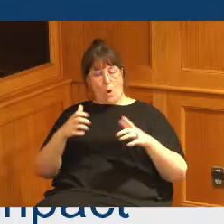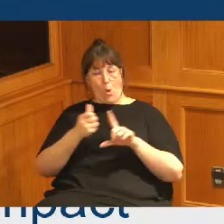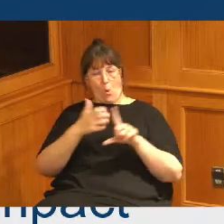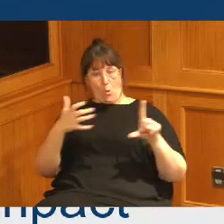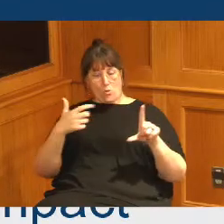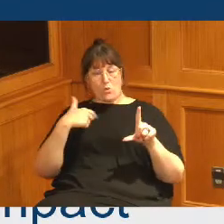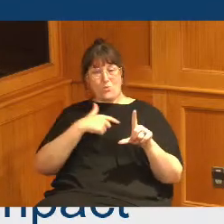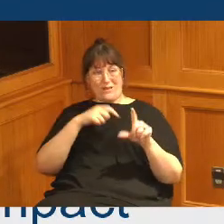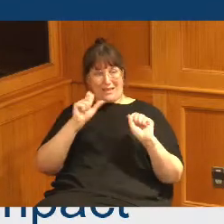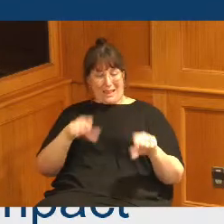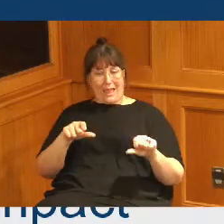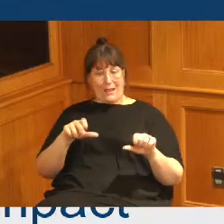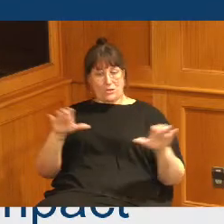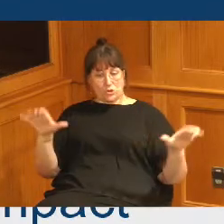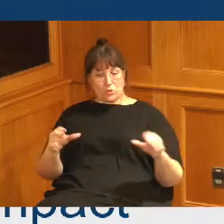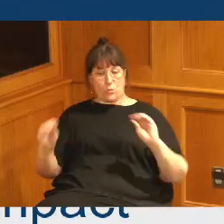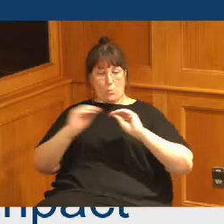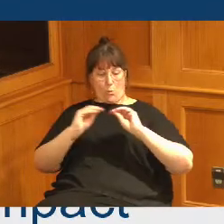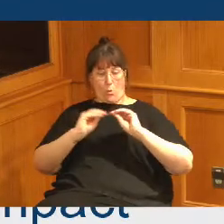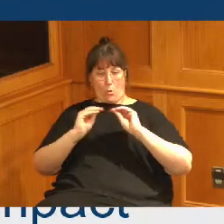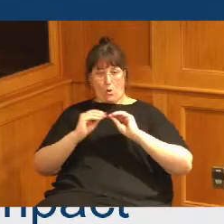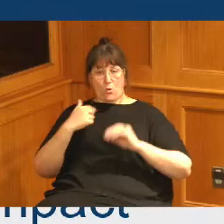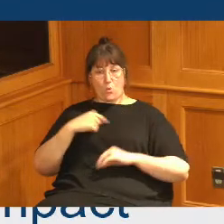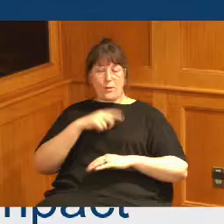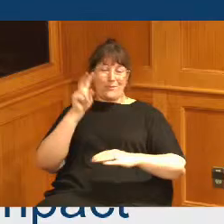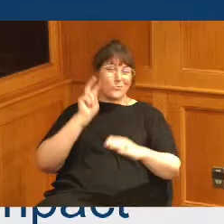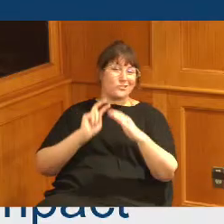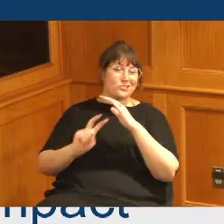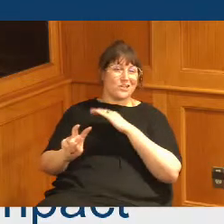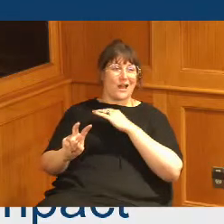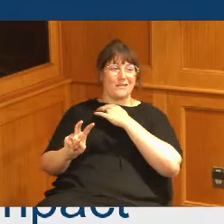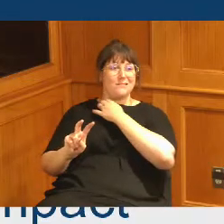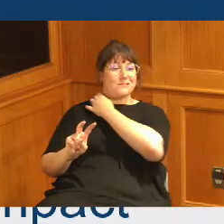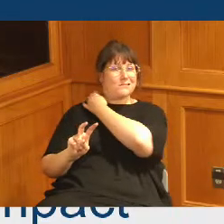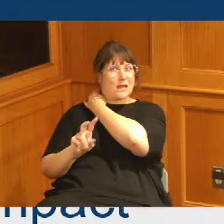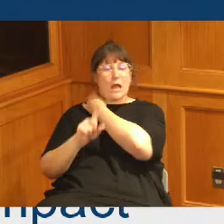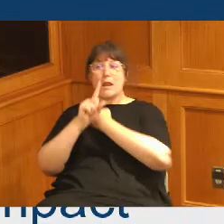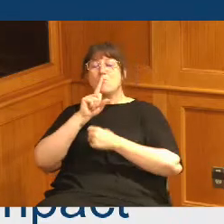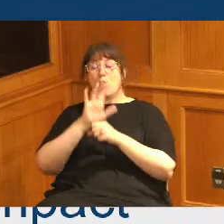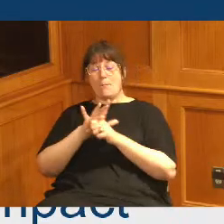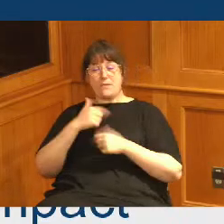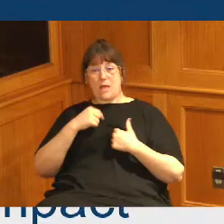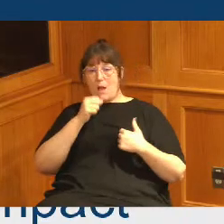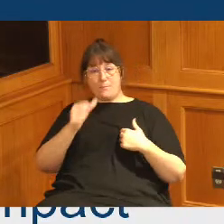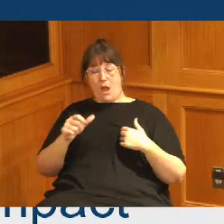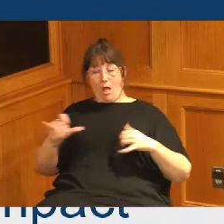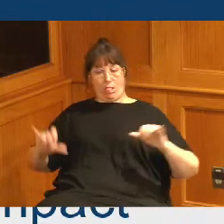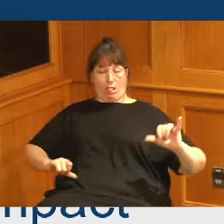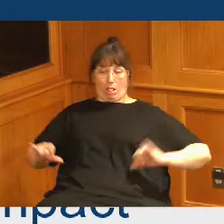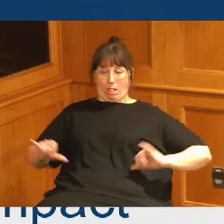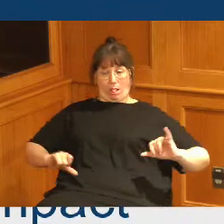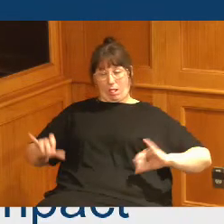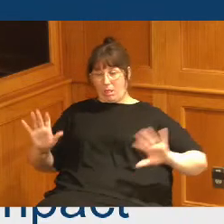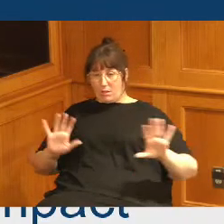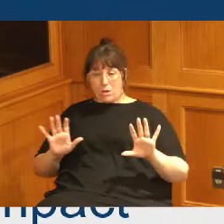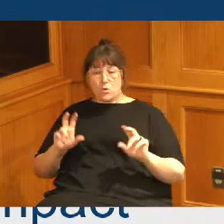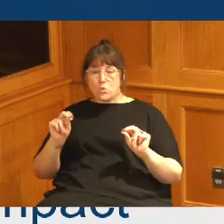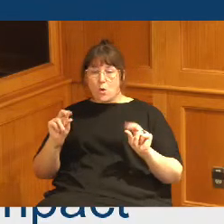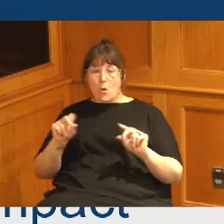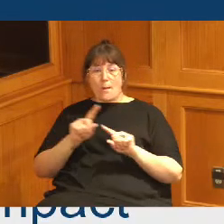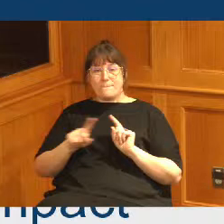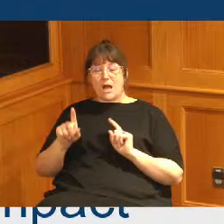we are looking at and the type of work that we are doing. We are projecting, and I promise this isn't just because it sounds nice rhetorically,